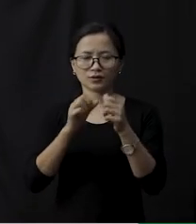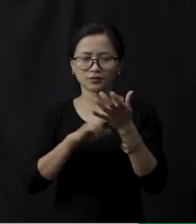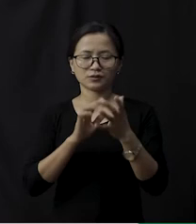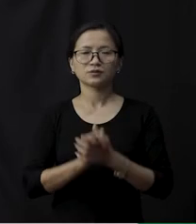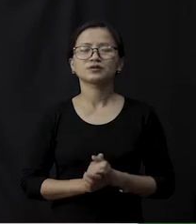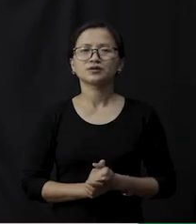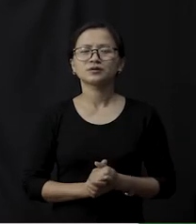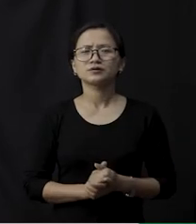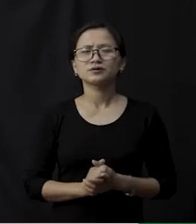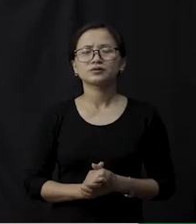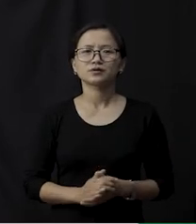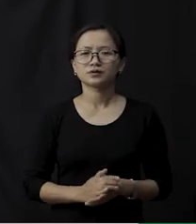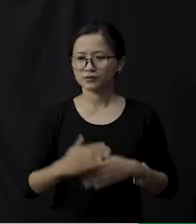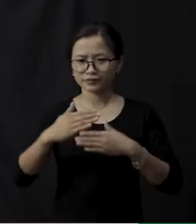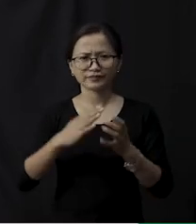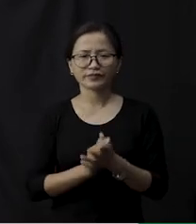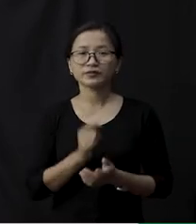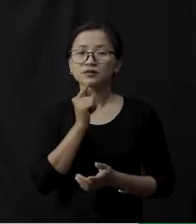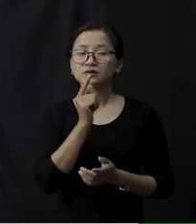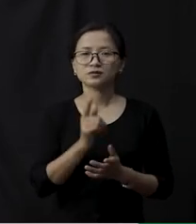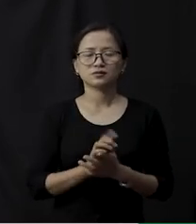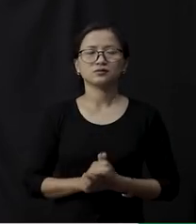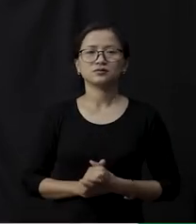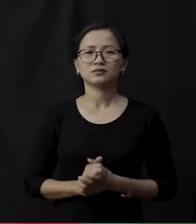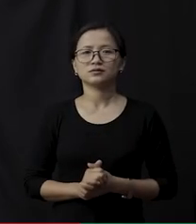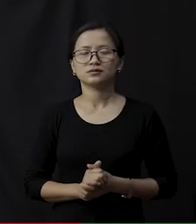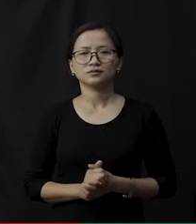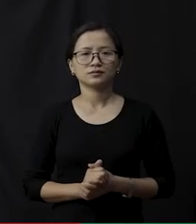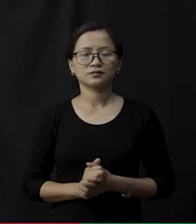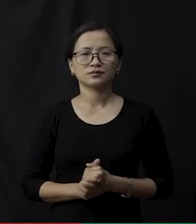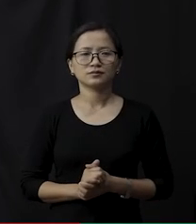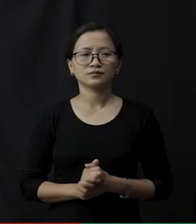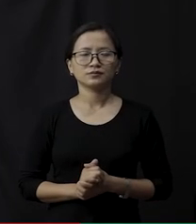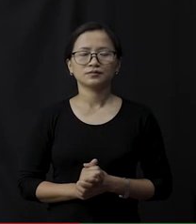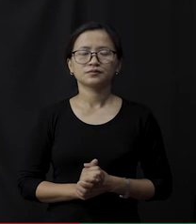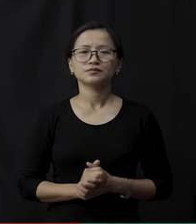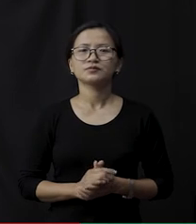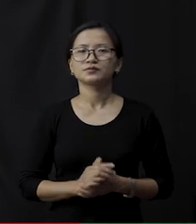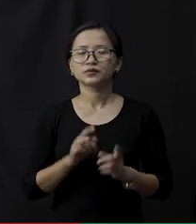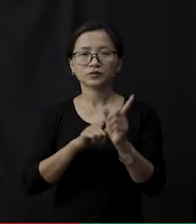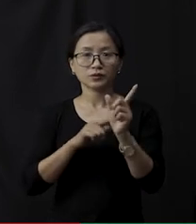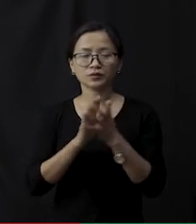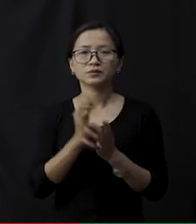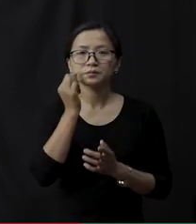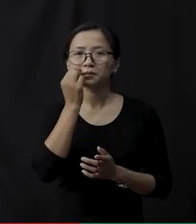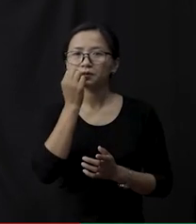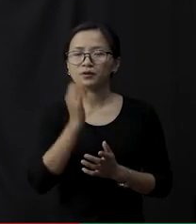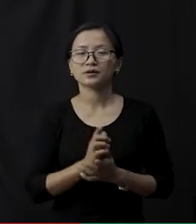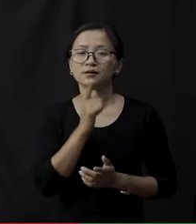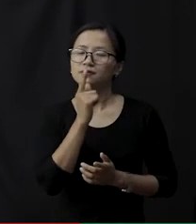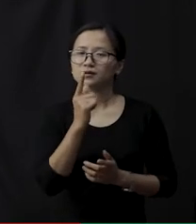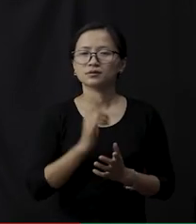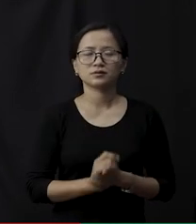Niu, okay? So, they visited Wang Niu's uncle. So, this is Wang Niu's uncle. And let